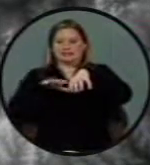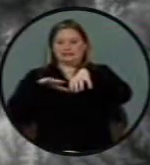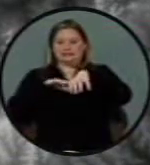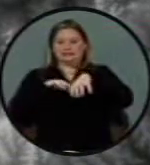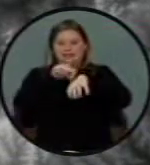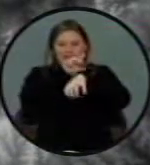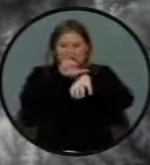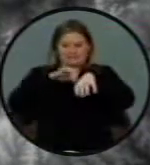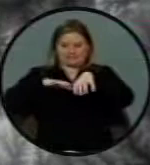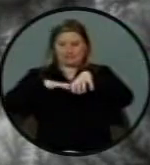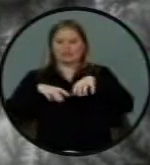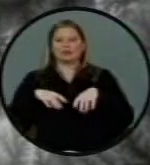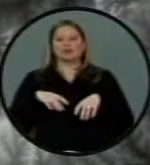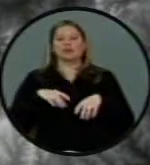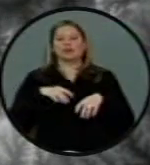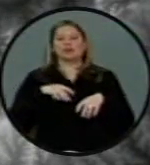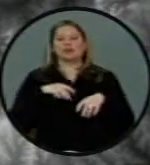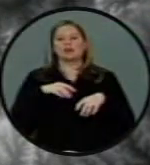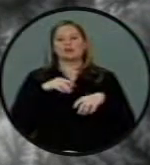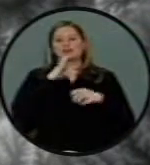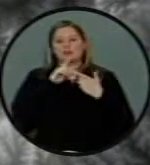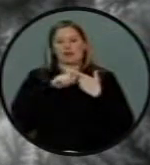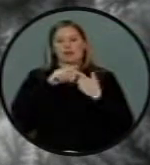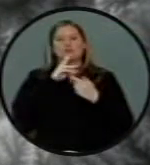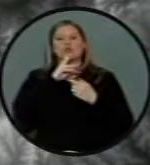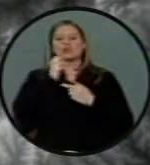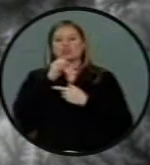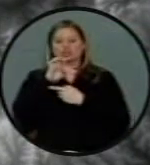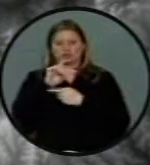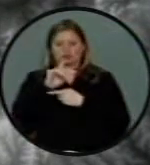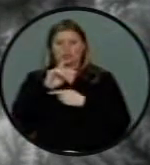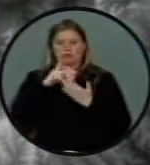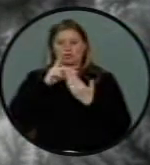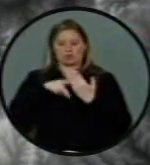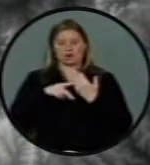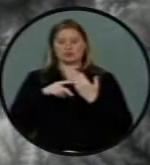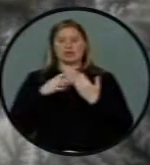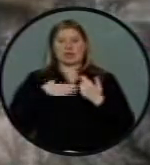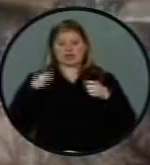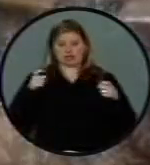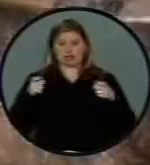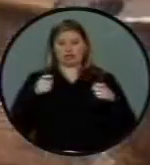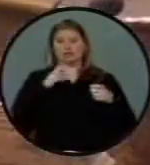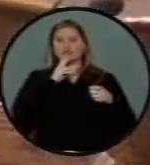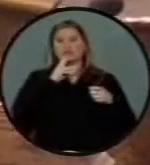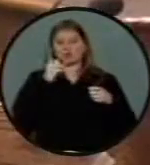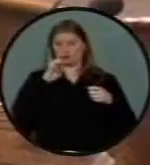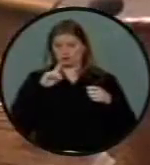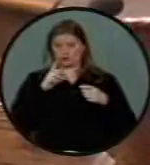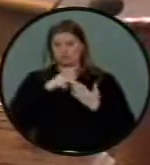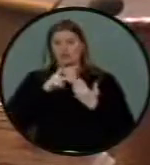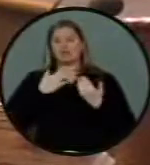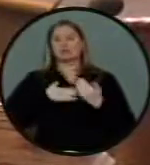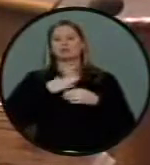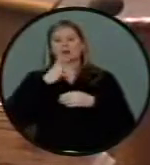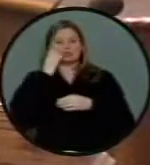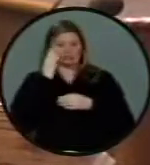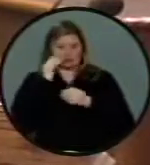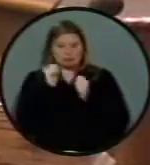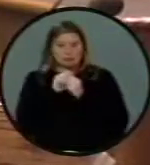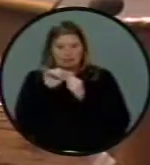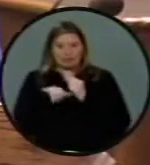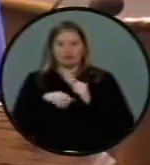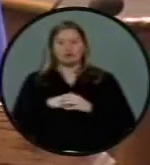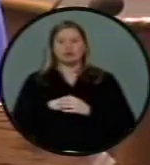progressive municipality on watershed programs. And I headed up their watershed programs, and that was my municipal experience in